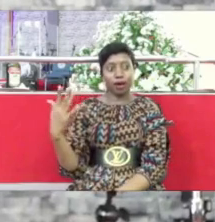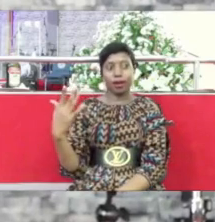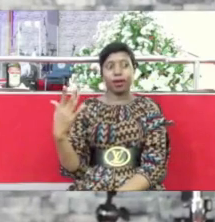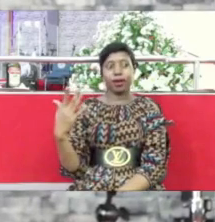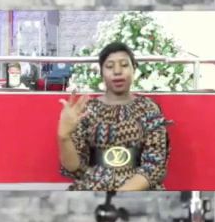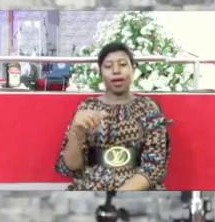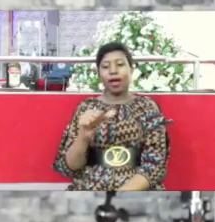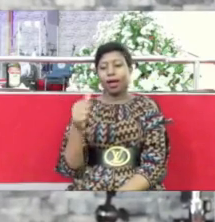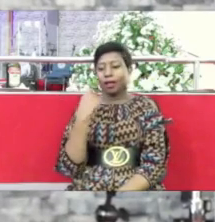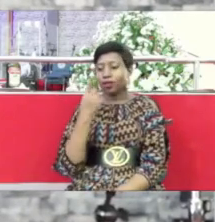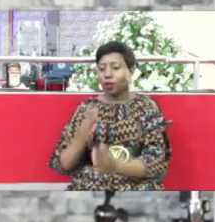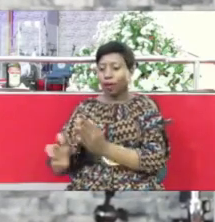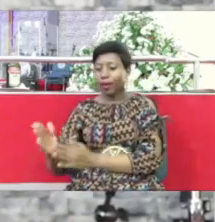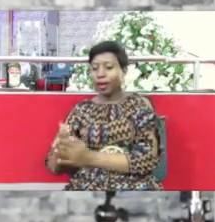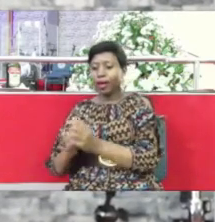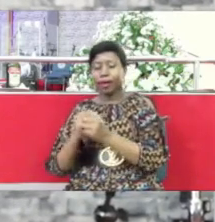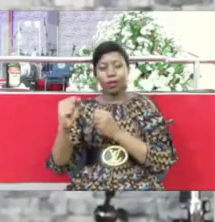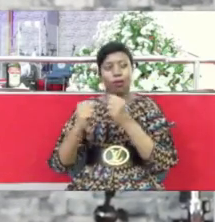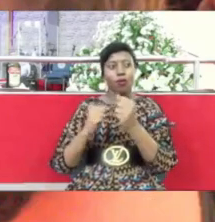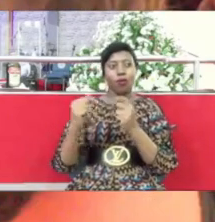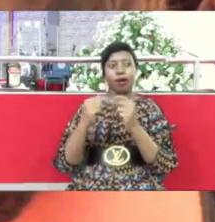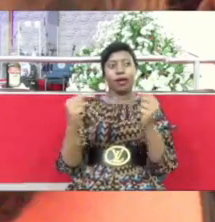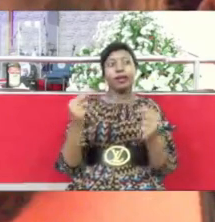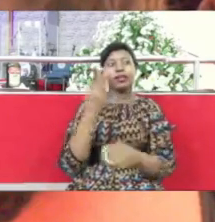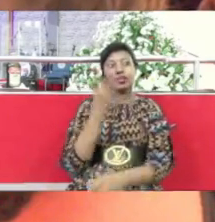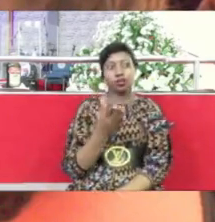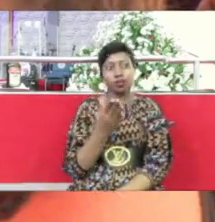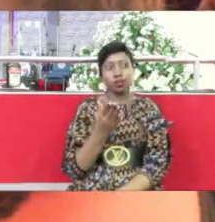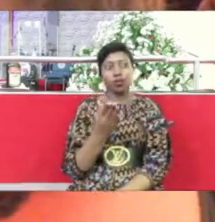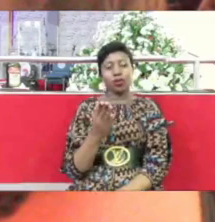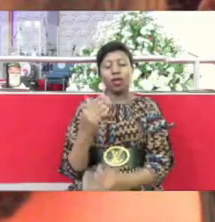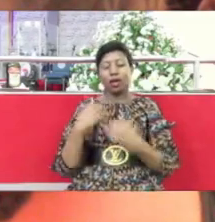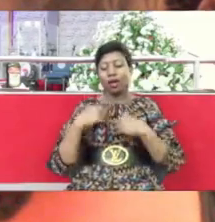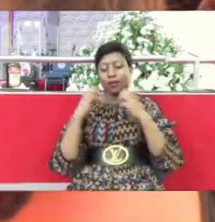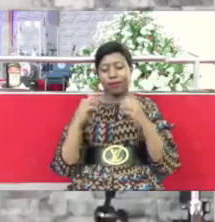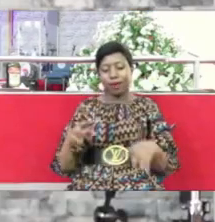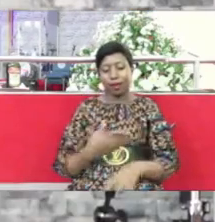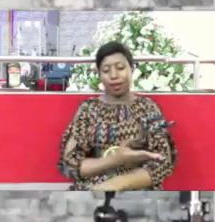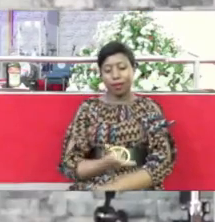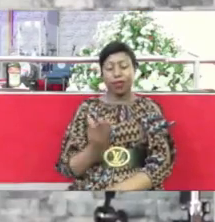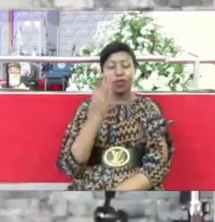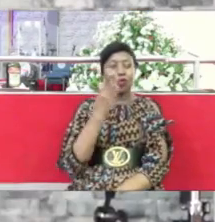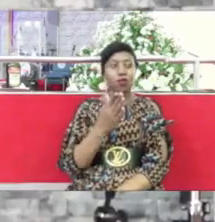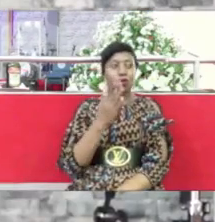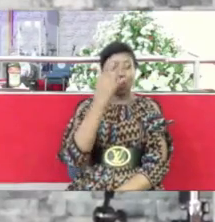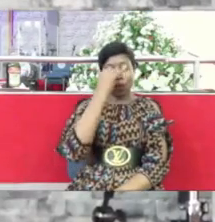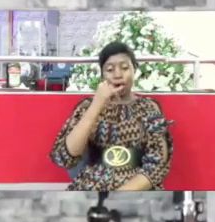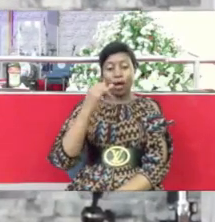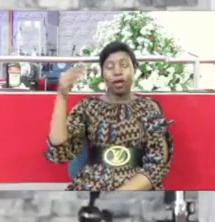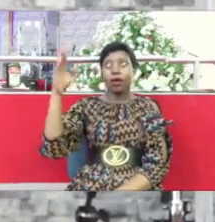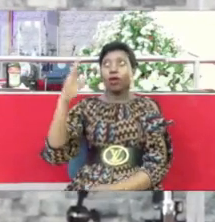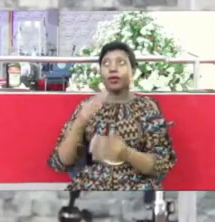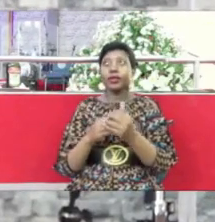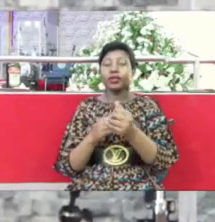you will be as nothing at all before you. Because God is holding your hand.